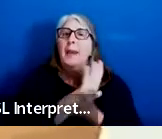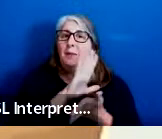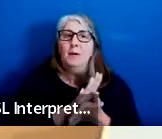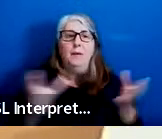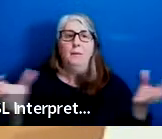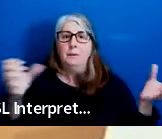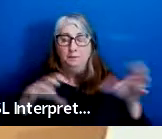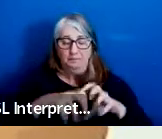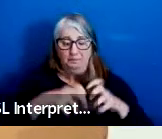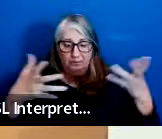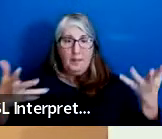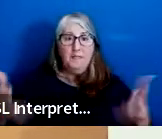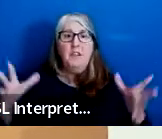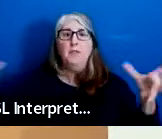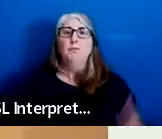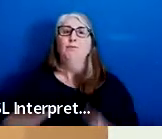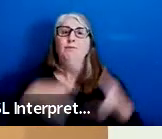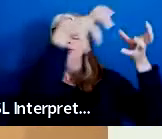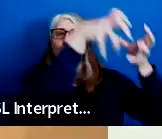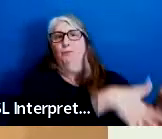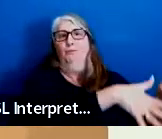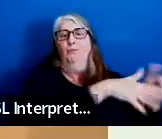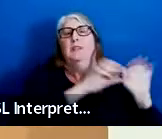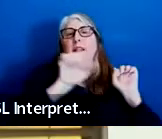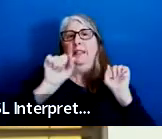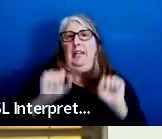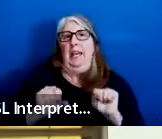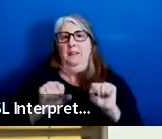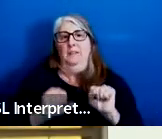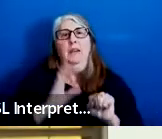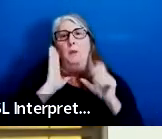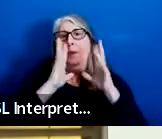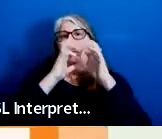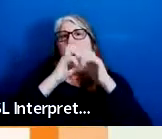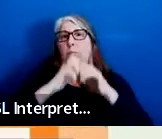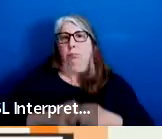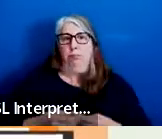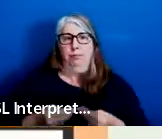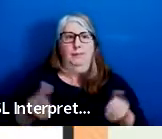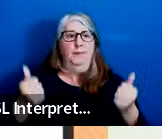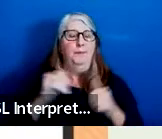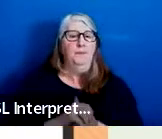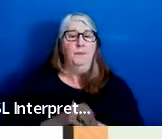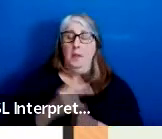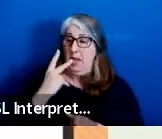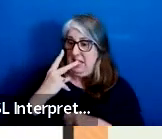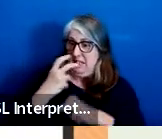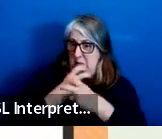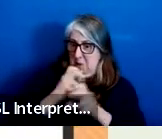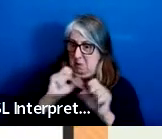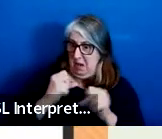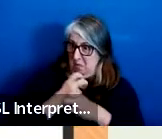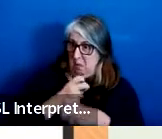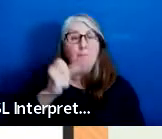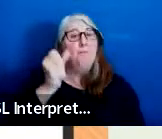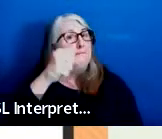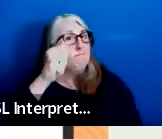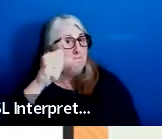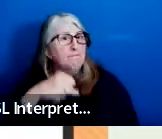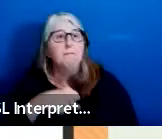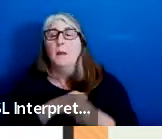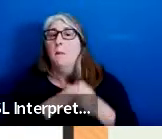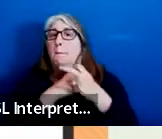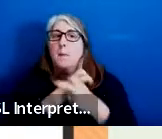will, again, break that down, that'll break down into that wonderful soil amendment. Okay, and then I see some bones over there. Can we put bones? Yeah, exactly. So you can put